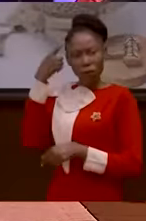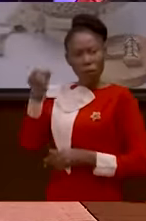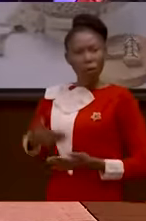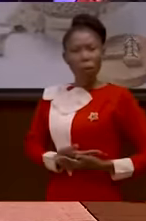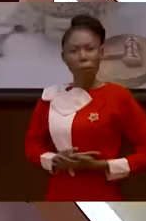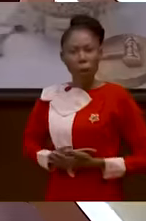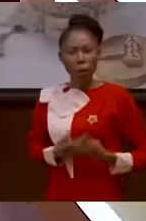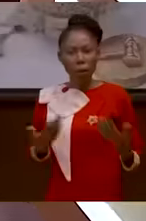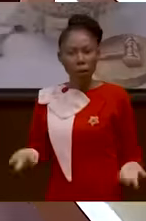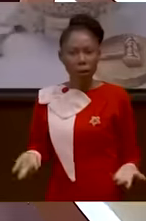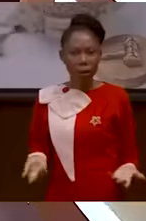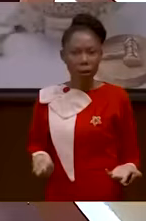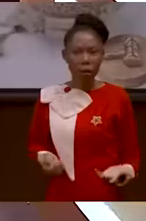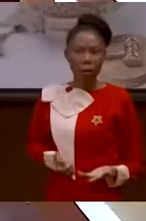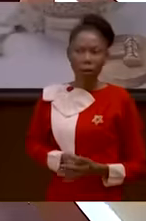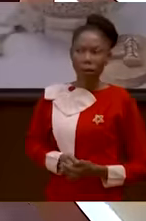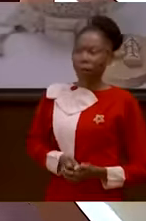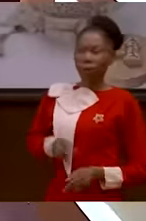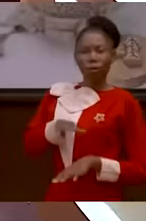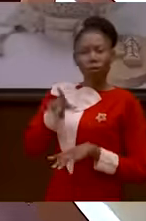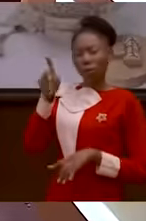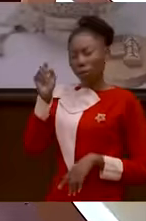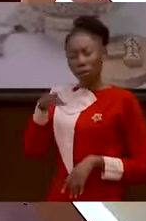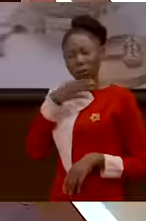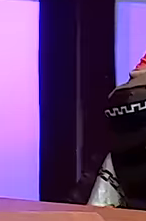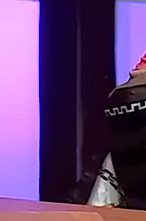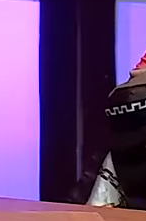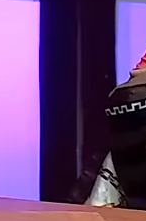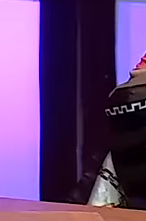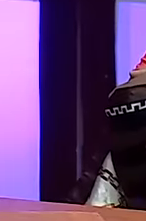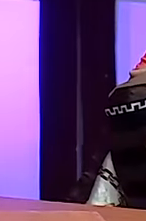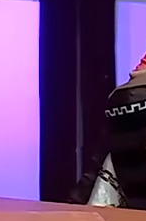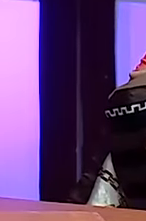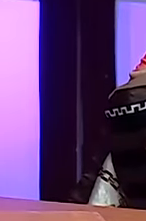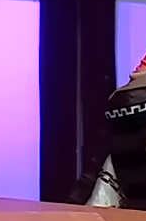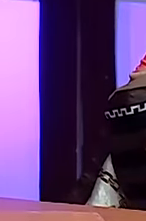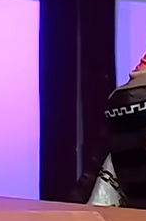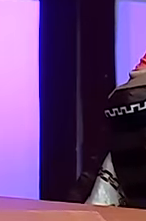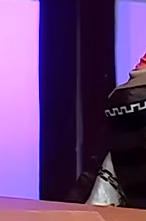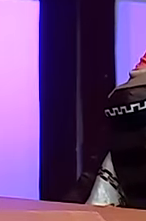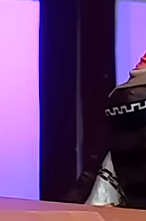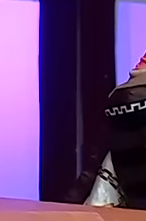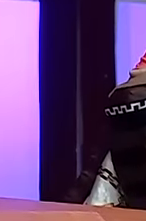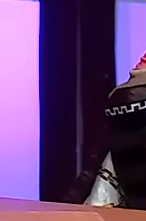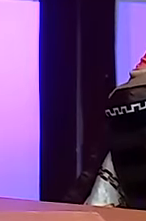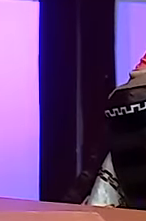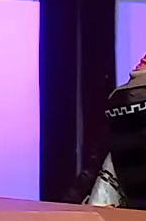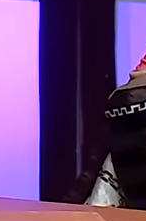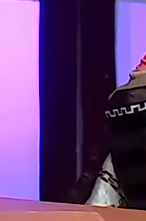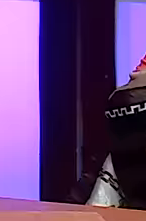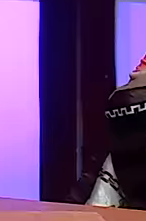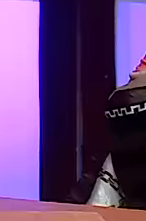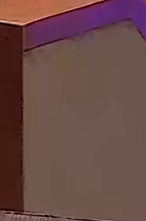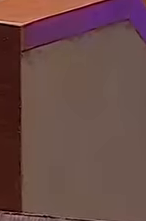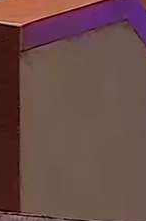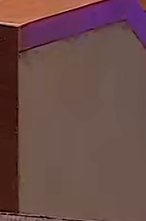very important. Don't be irresponsible. Like, take care of the child. The plaintiff, Atewogboye Hannah, claims that the defendant